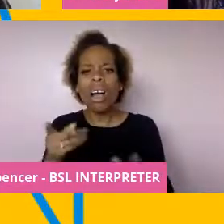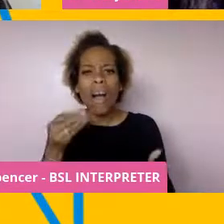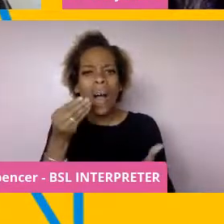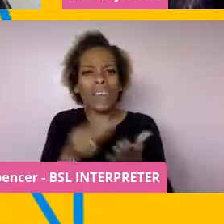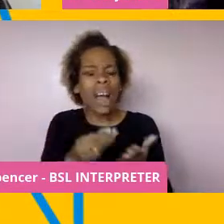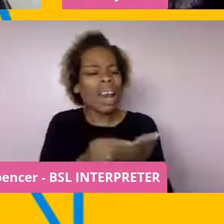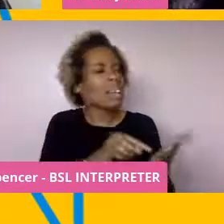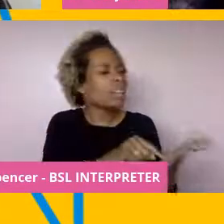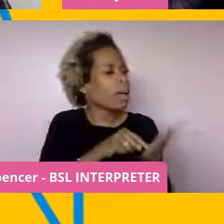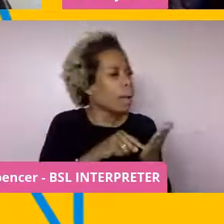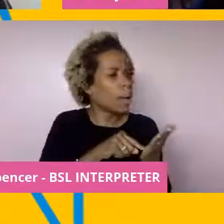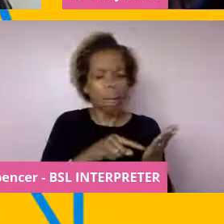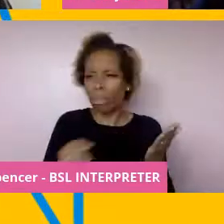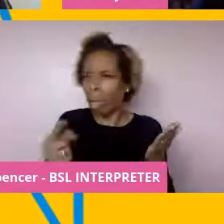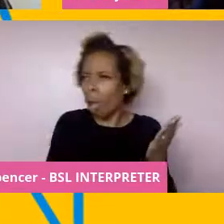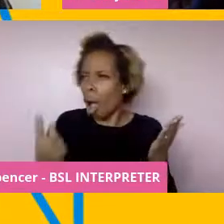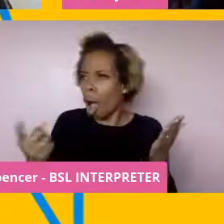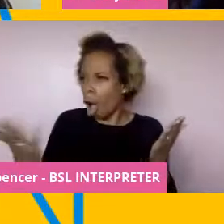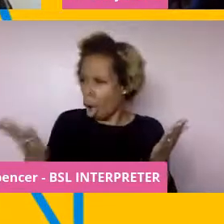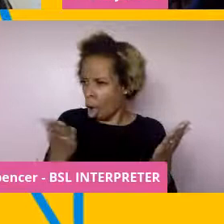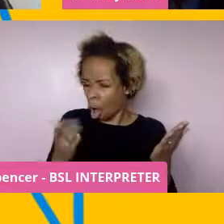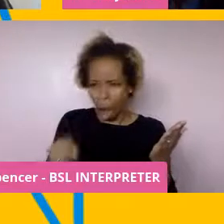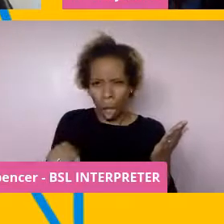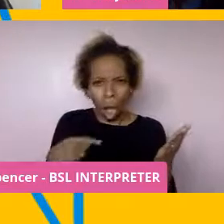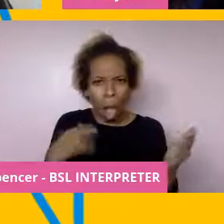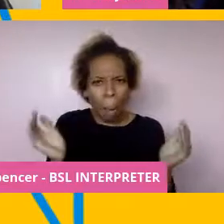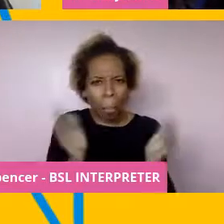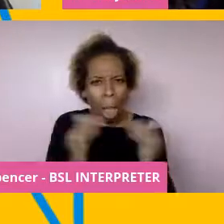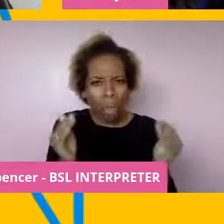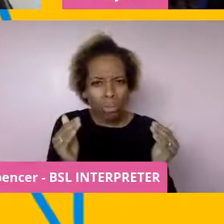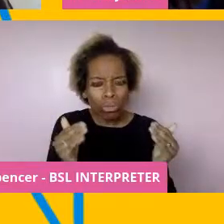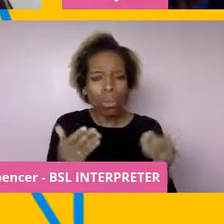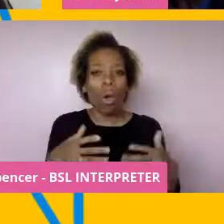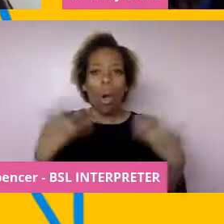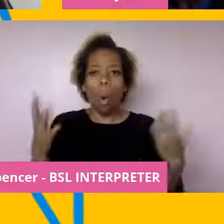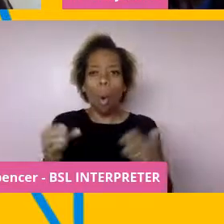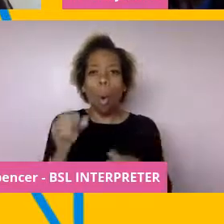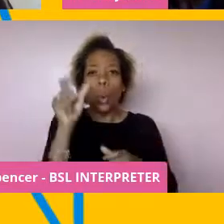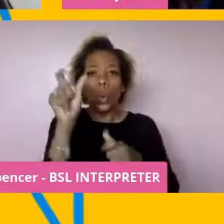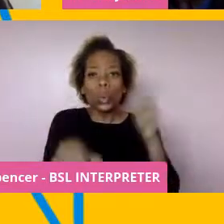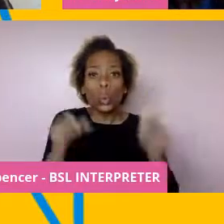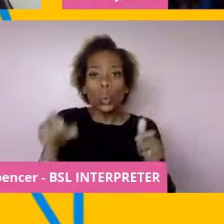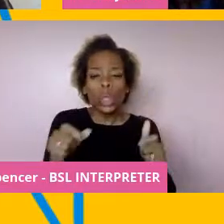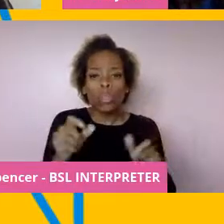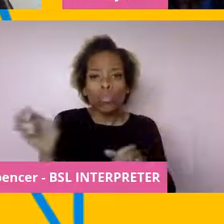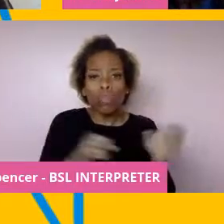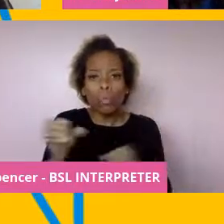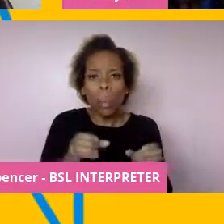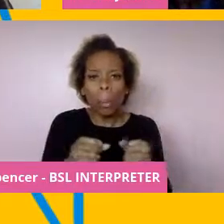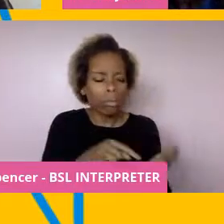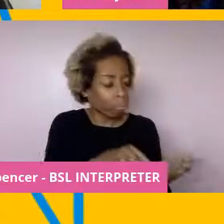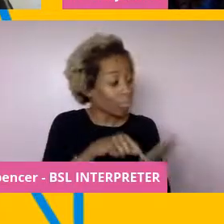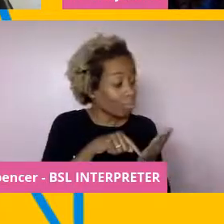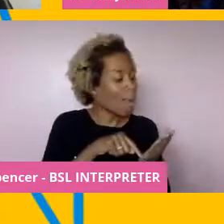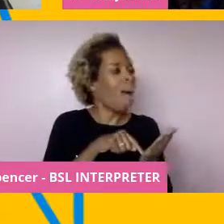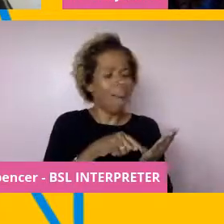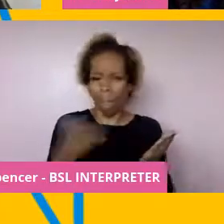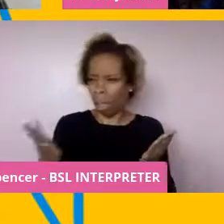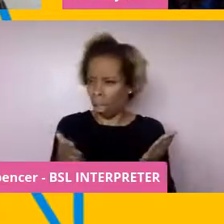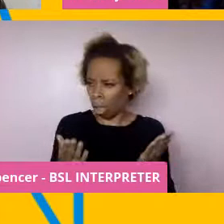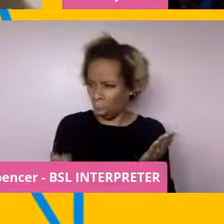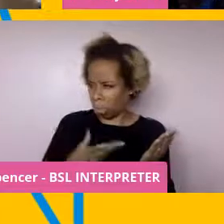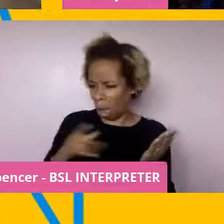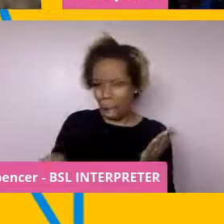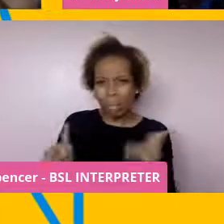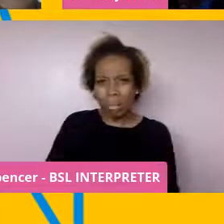some contradictory positions on student recruitment, which we'd heard originally. So cultivating that relationship, we began to